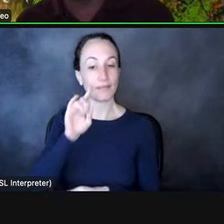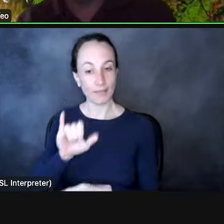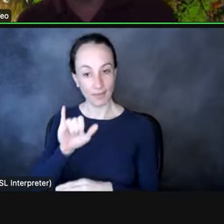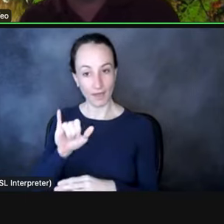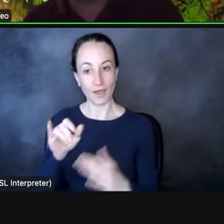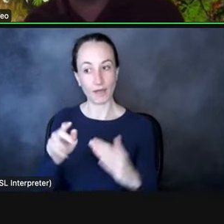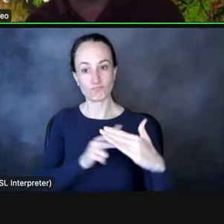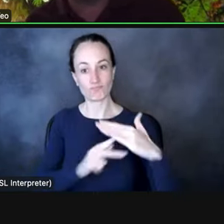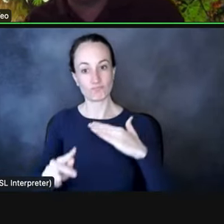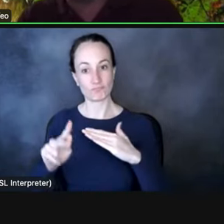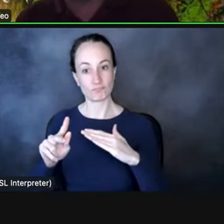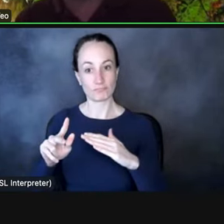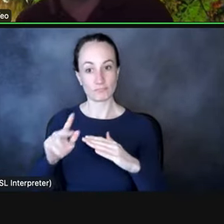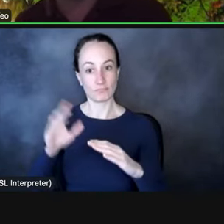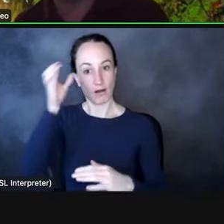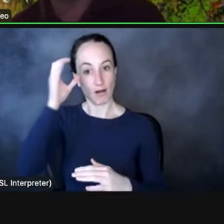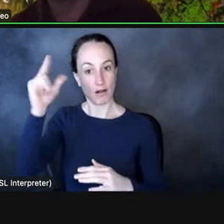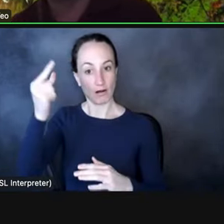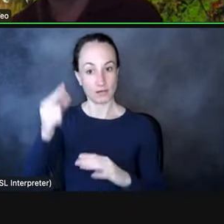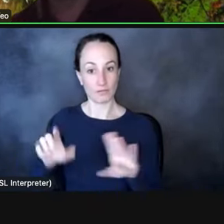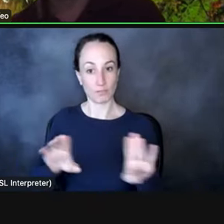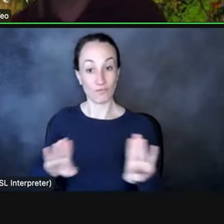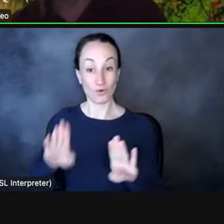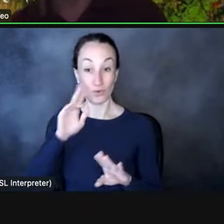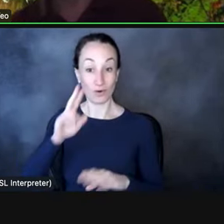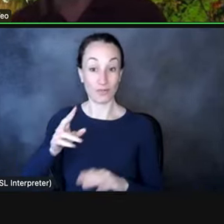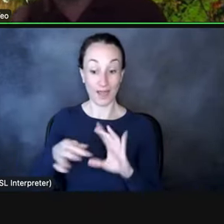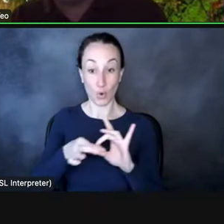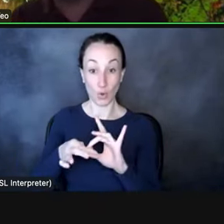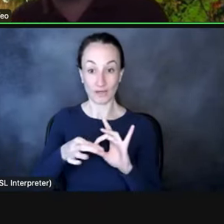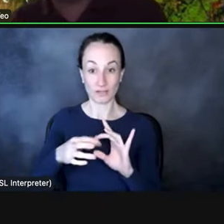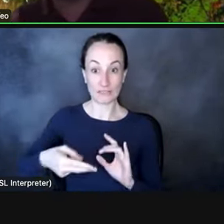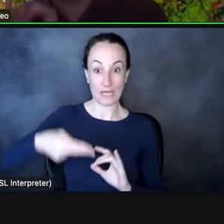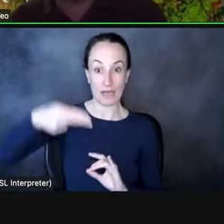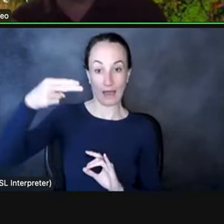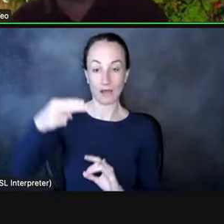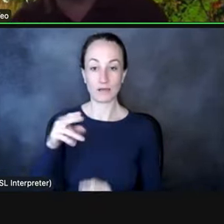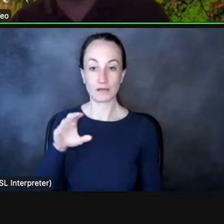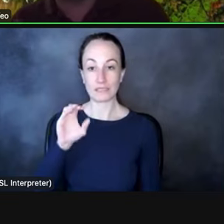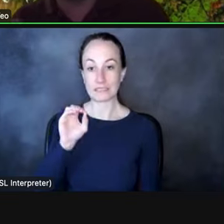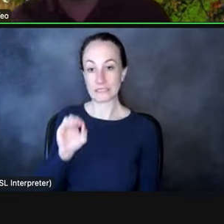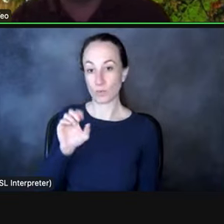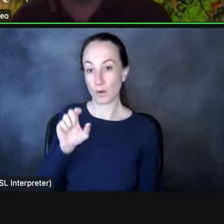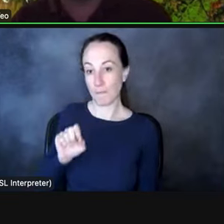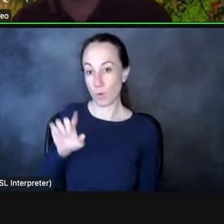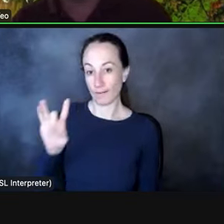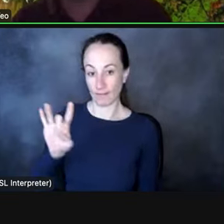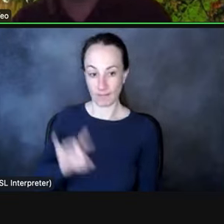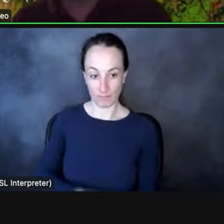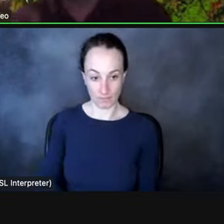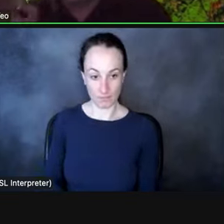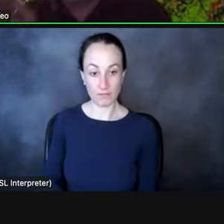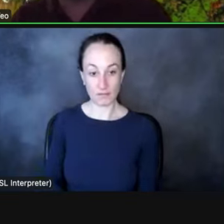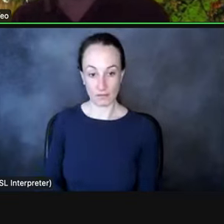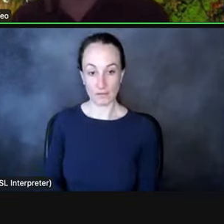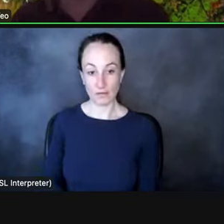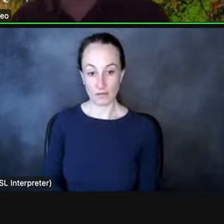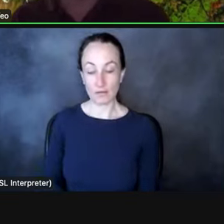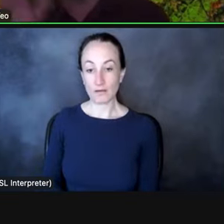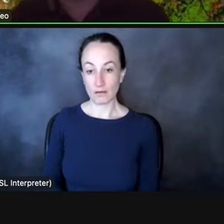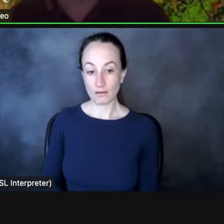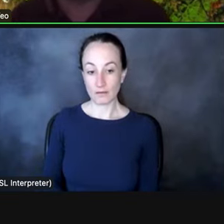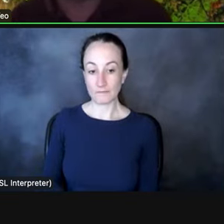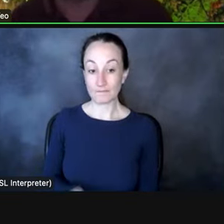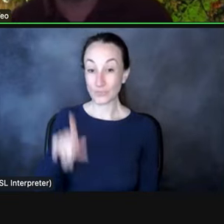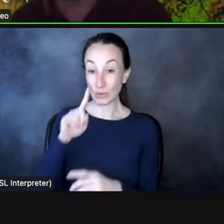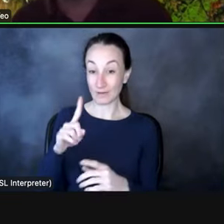where the correlation can get as high as 0.8. Now, in general, someone who scores well for fluent intelligence would also score well for